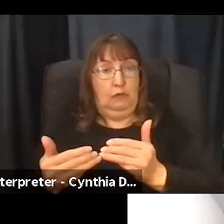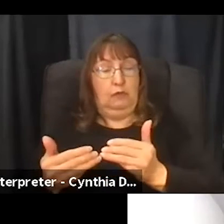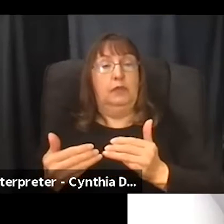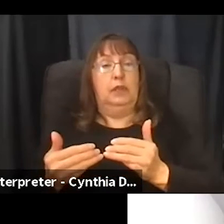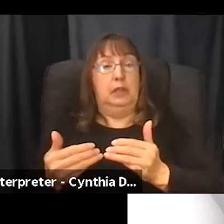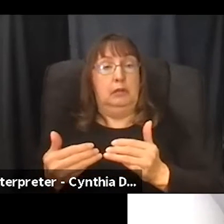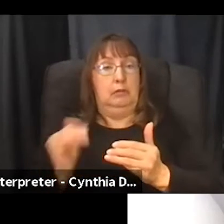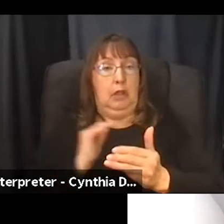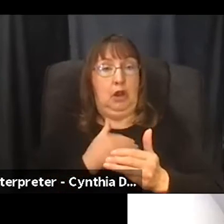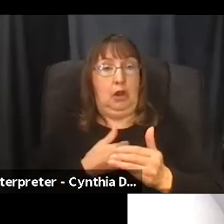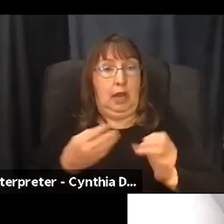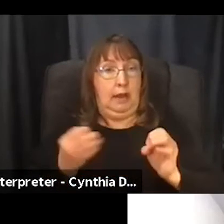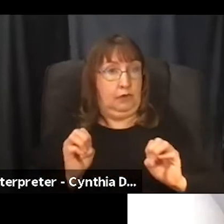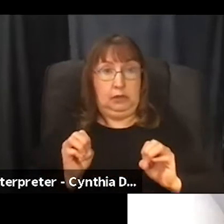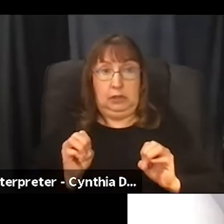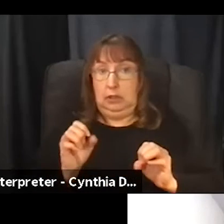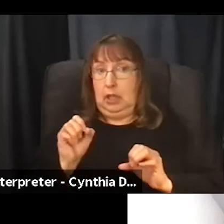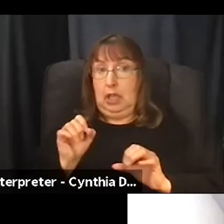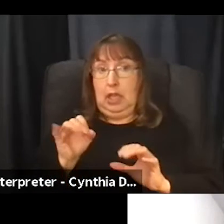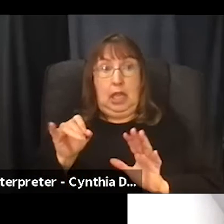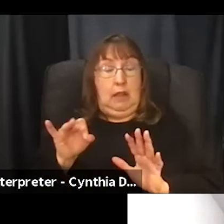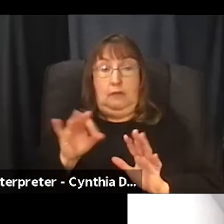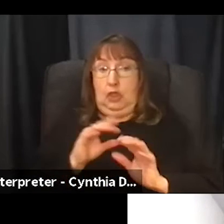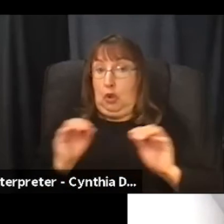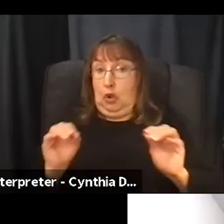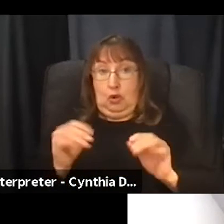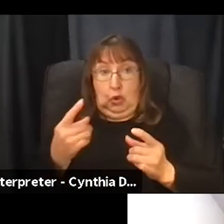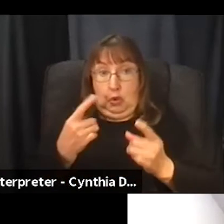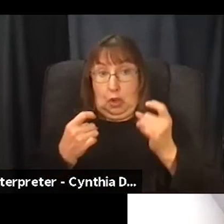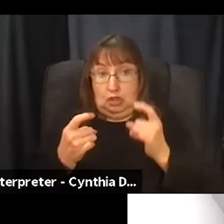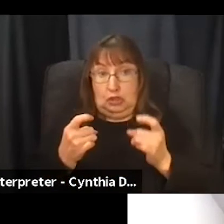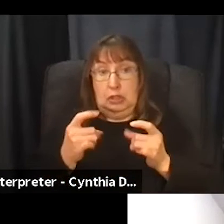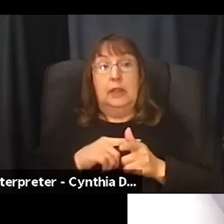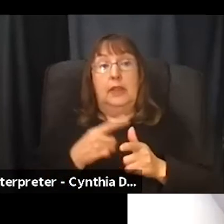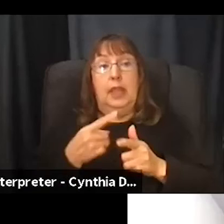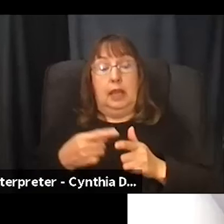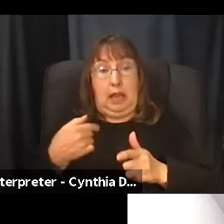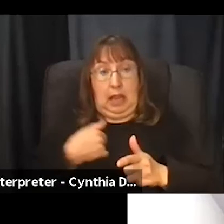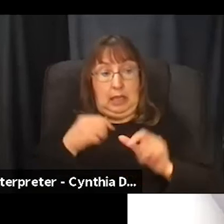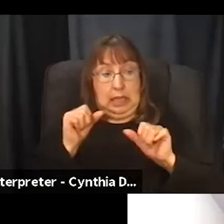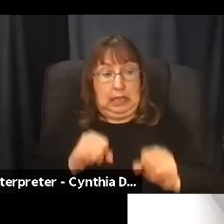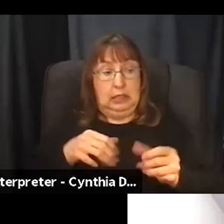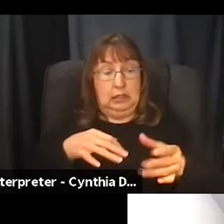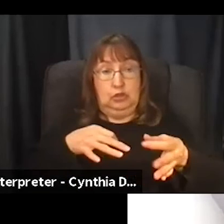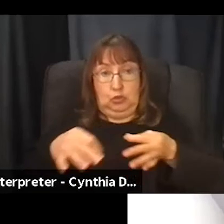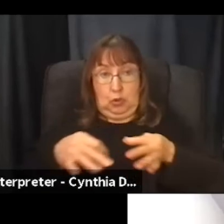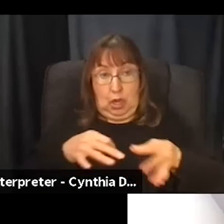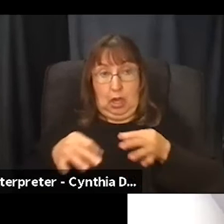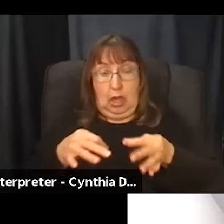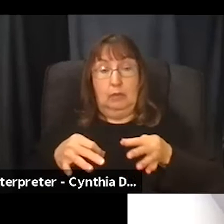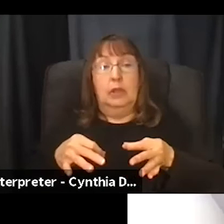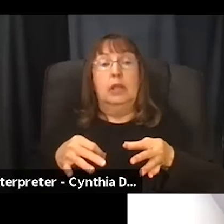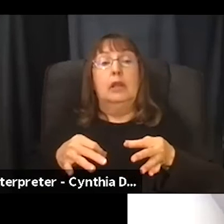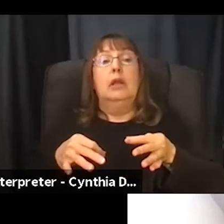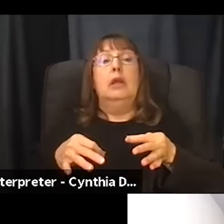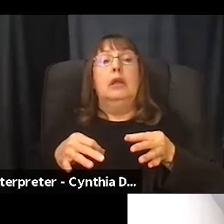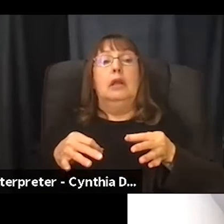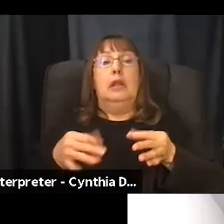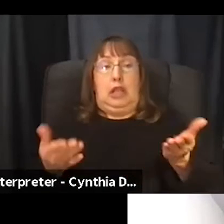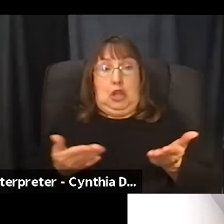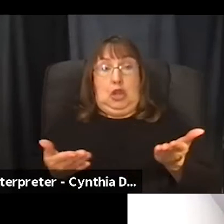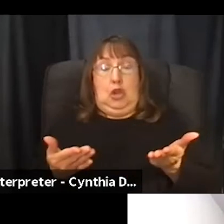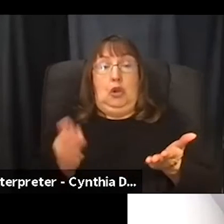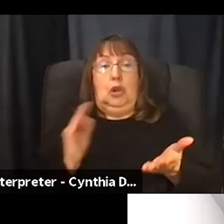aren't, I can describe very briefly from the admission standpoint here at our medical school what we end